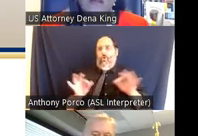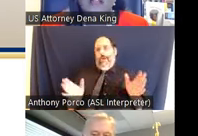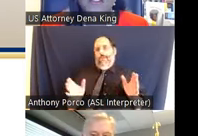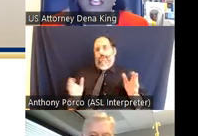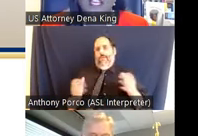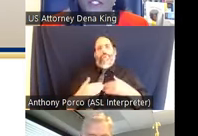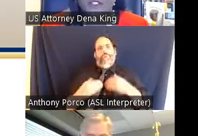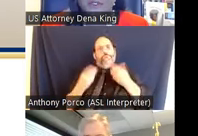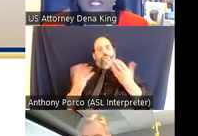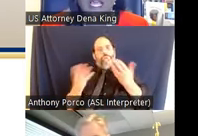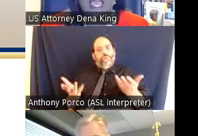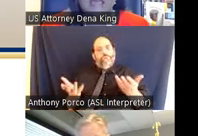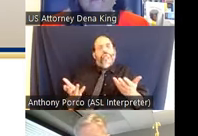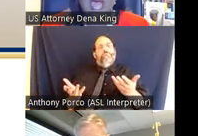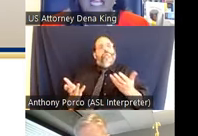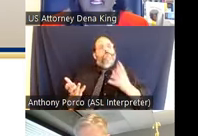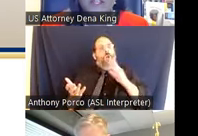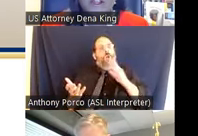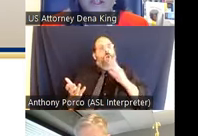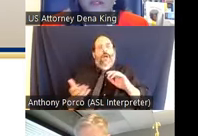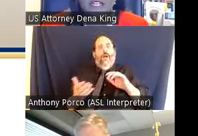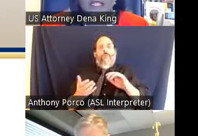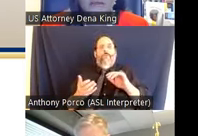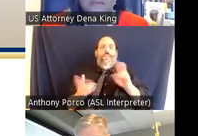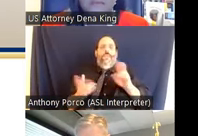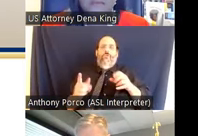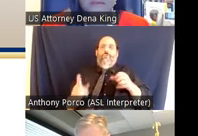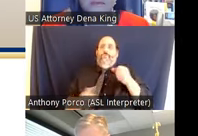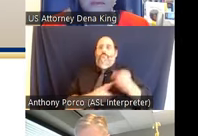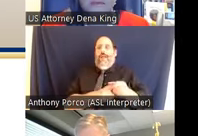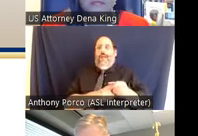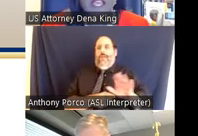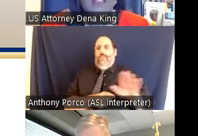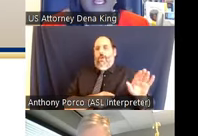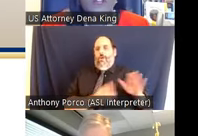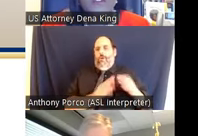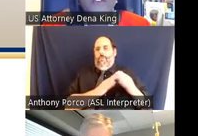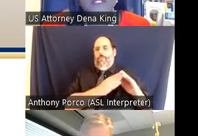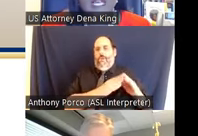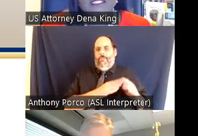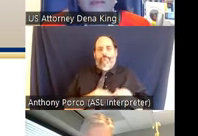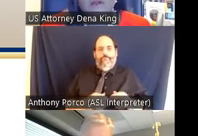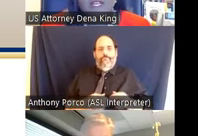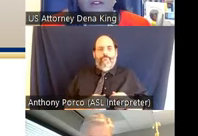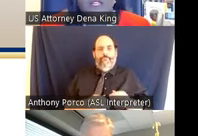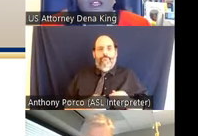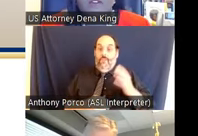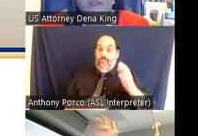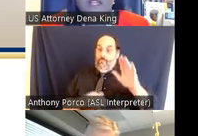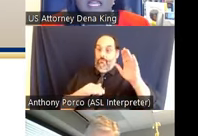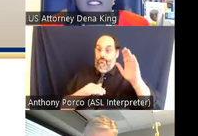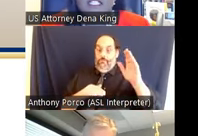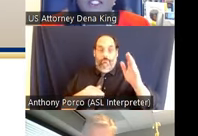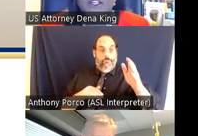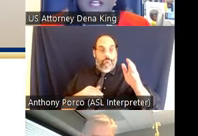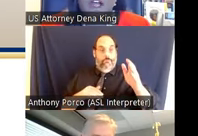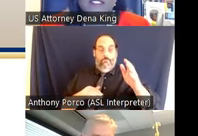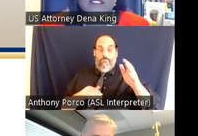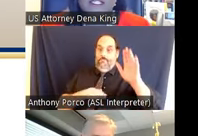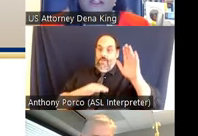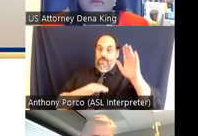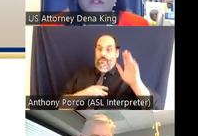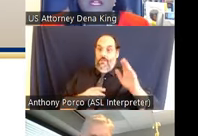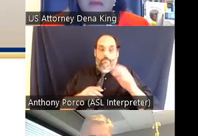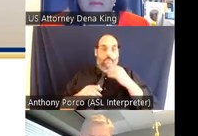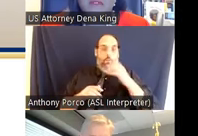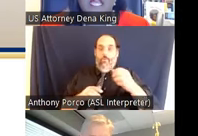to speak about the issues impacting their community. These are a few testimonials from the United States Attorney